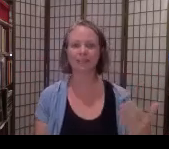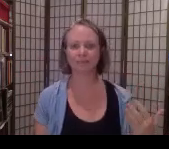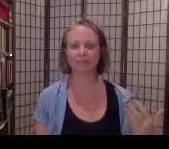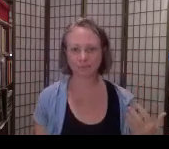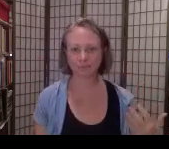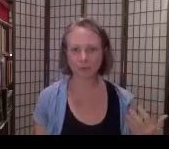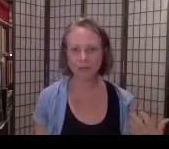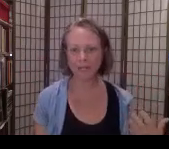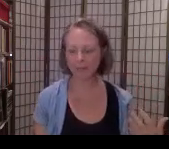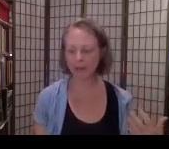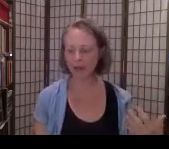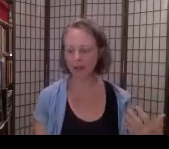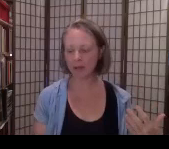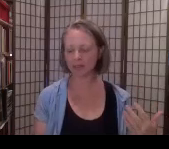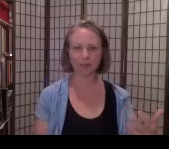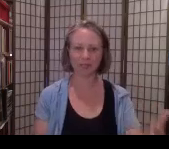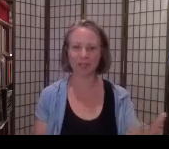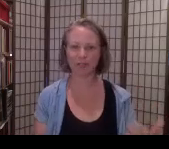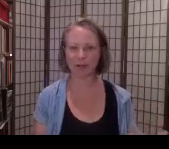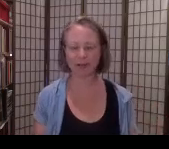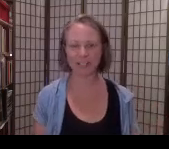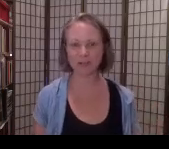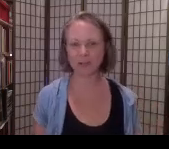it's reading about animal